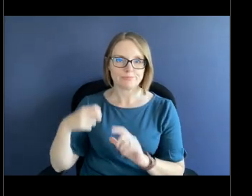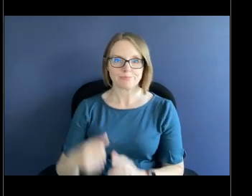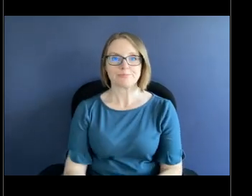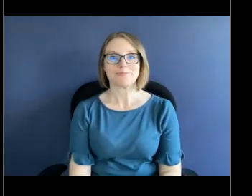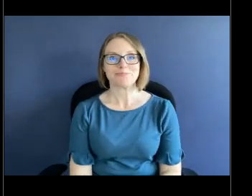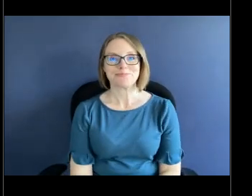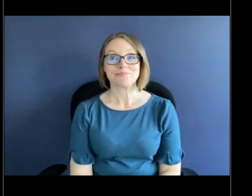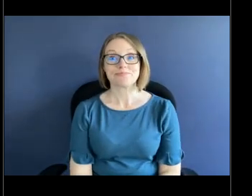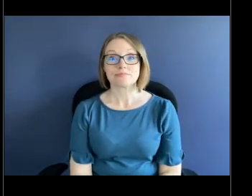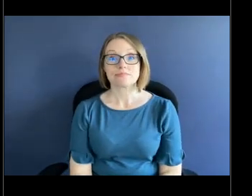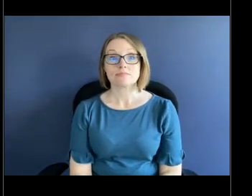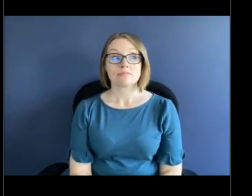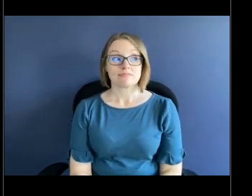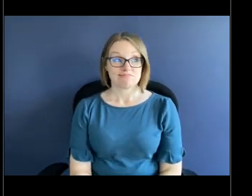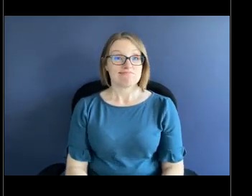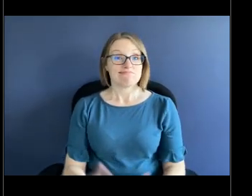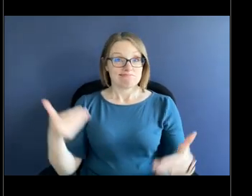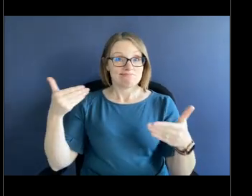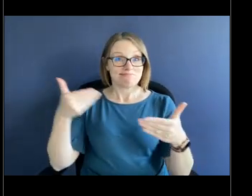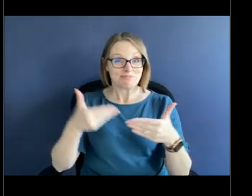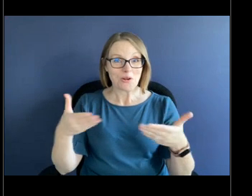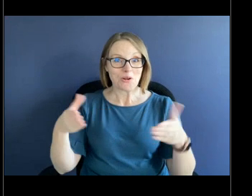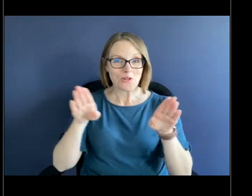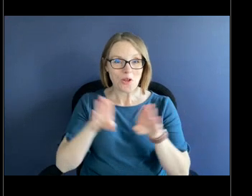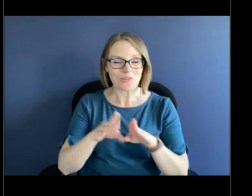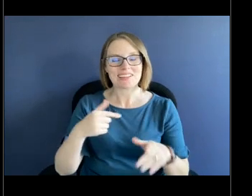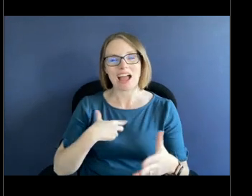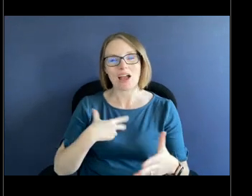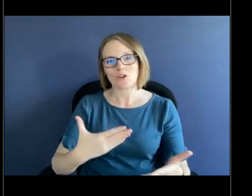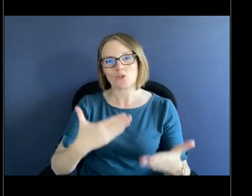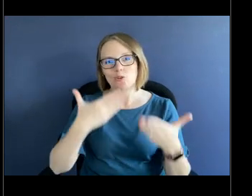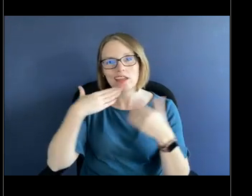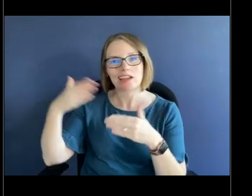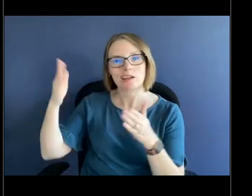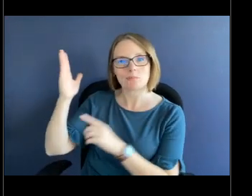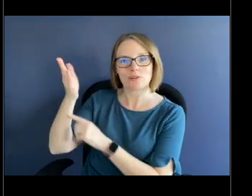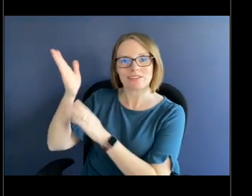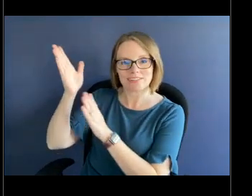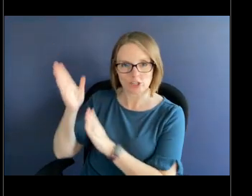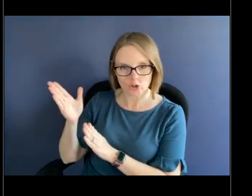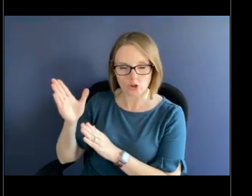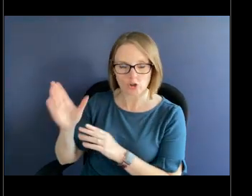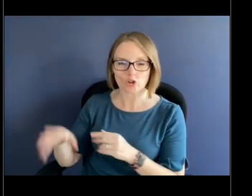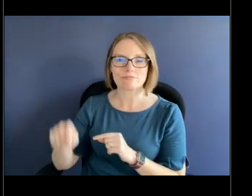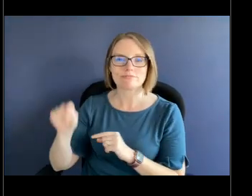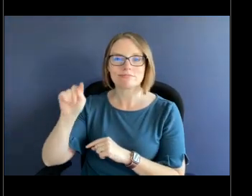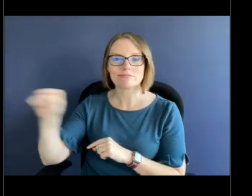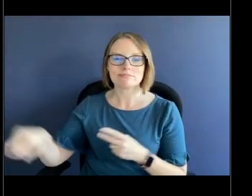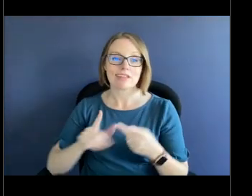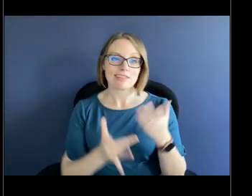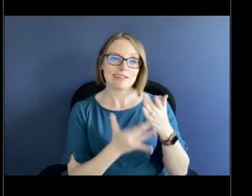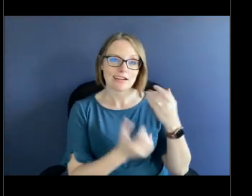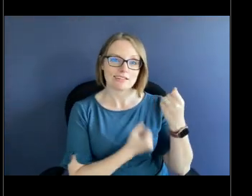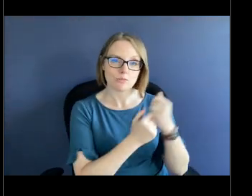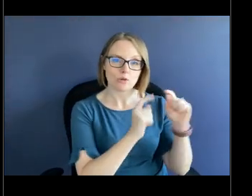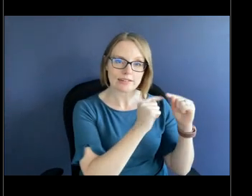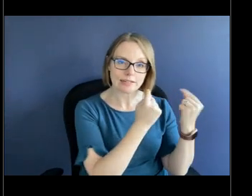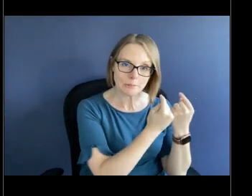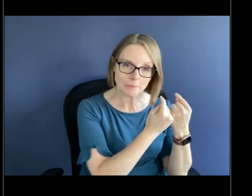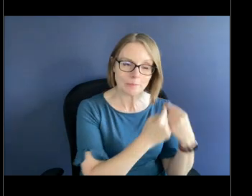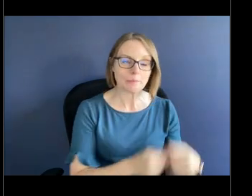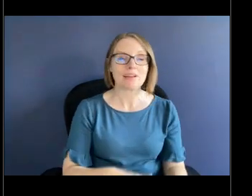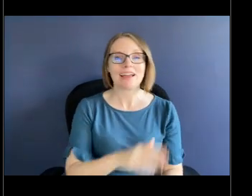So as we close, we would like to thank our presenters, our technical support,